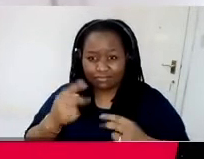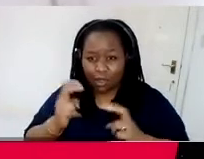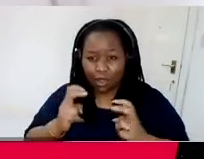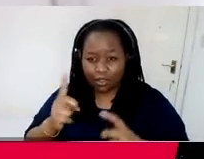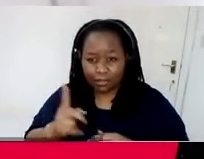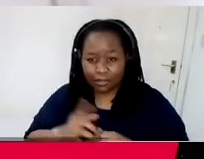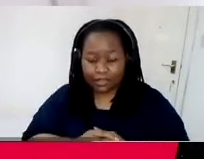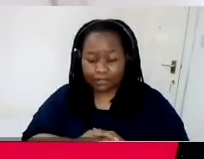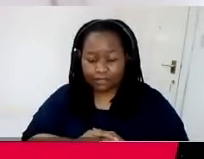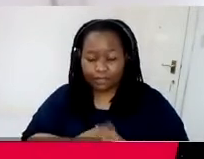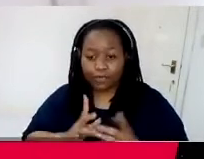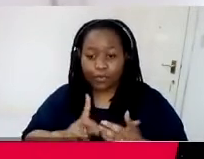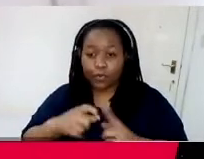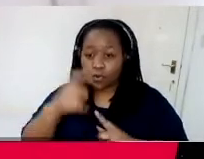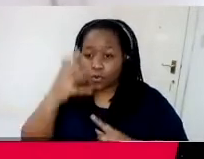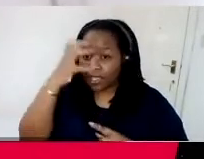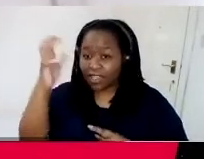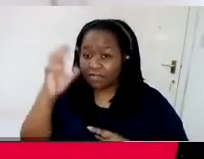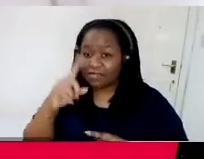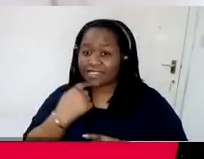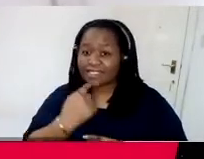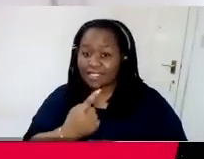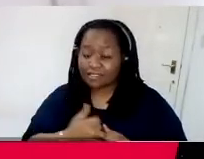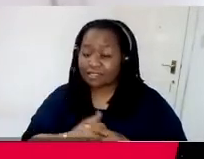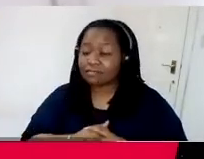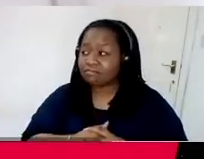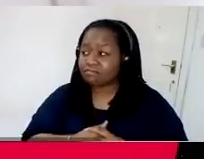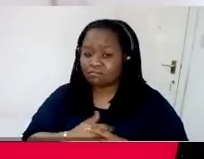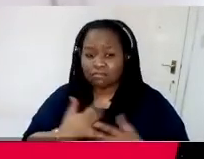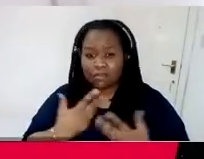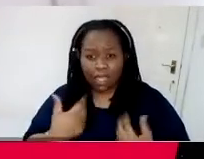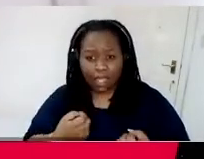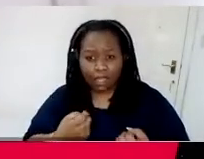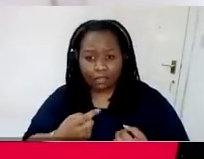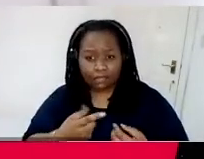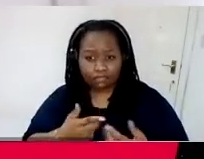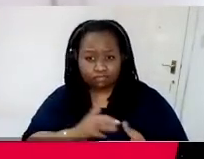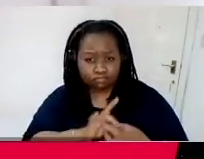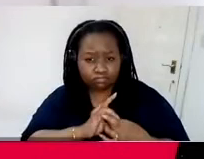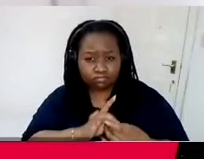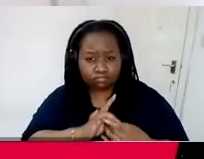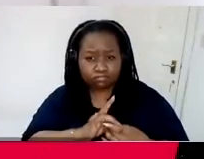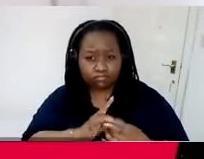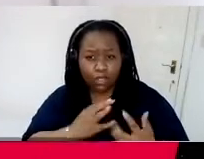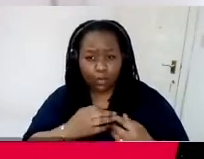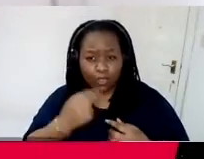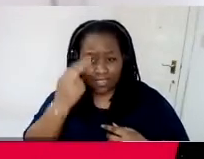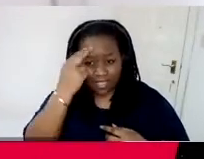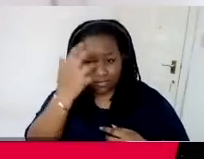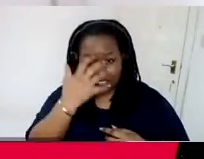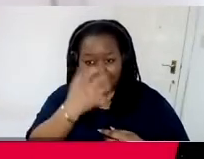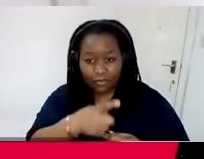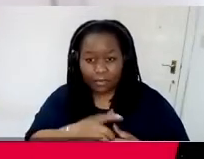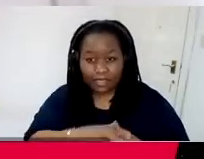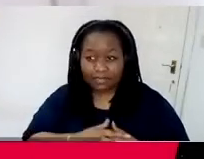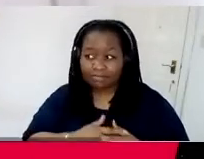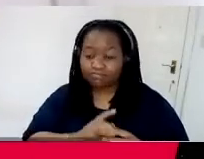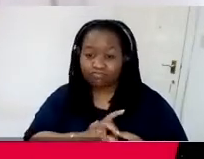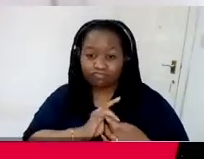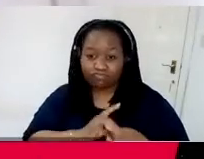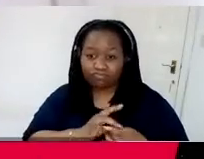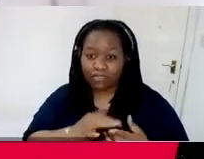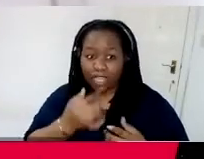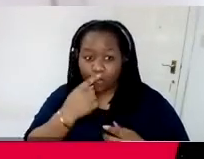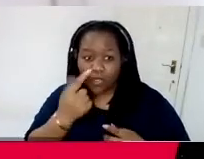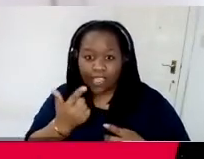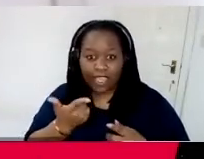The UK government claims to have a close relationship with the Saudi government and claims to be able to exercise